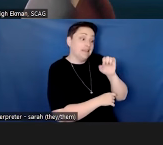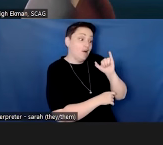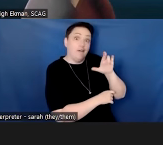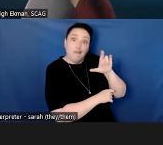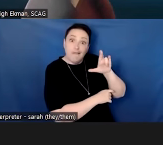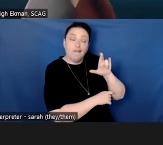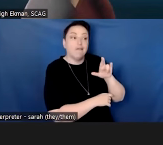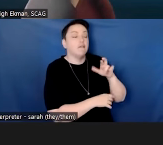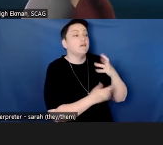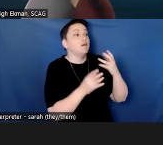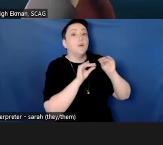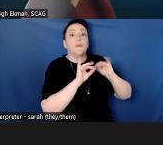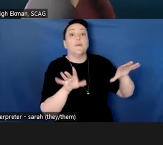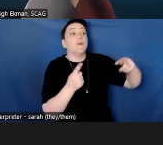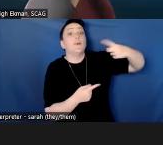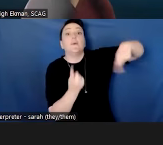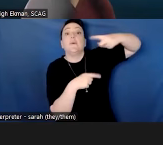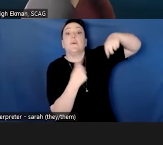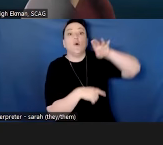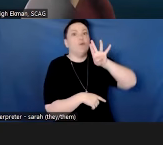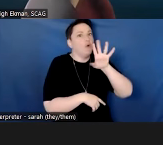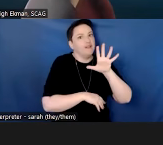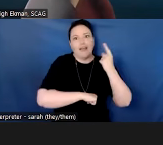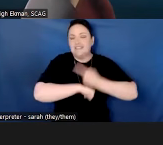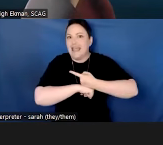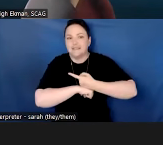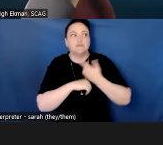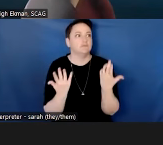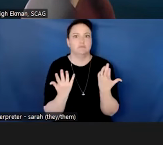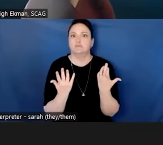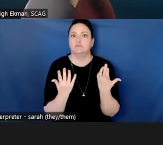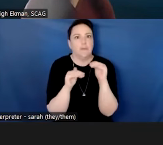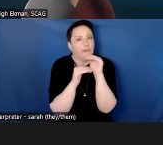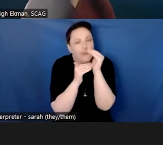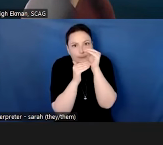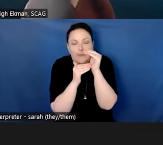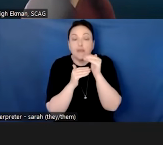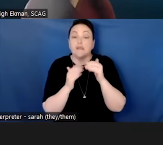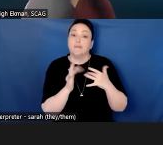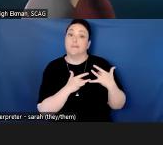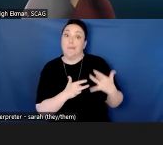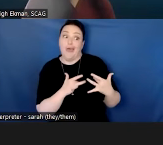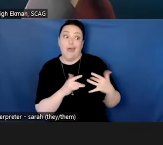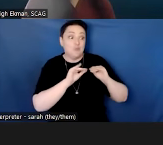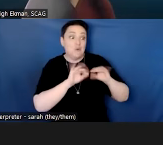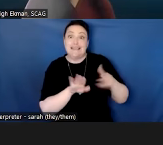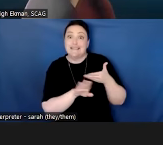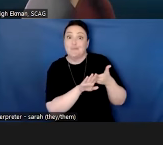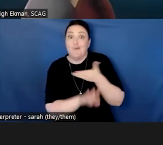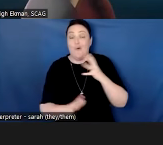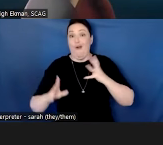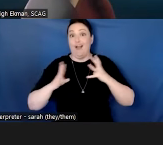days. It's actually not a lot of time. And especially a lot of time the EIRs is circulated or released right before the holiday season. So these